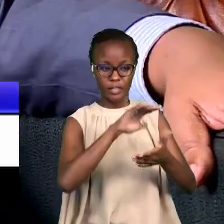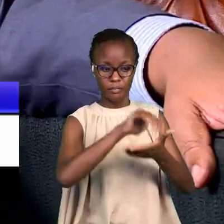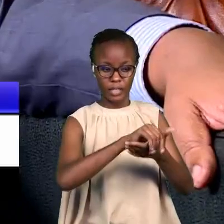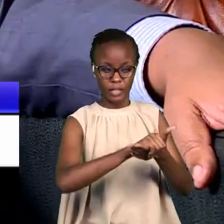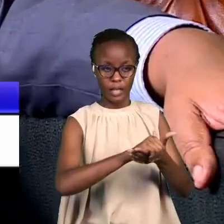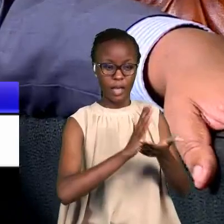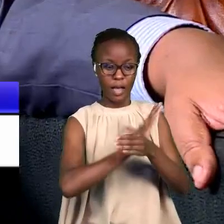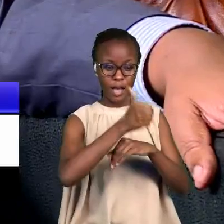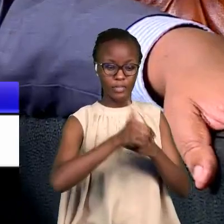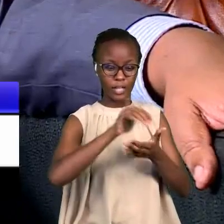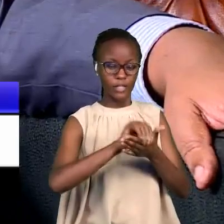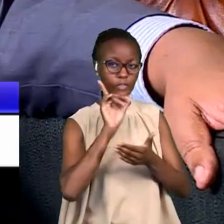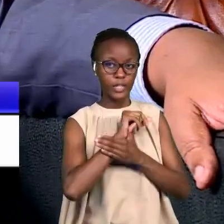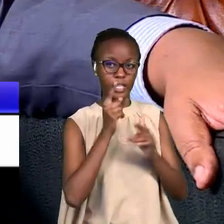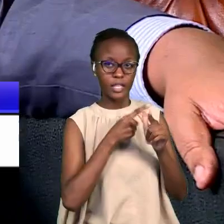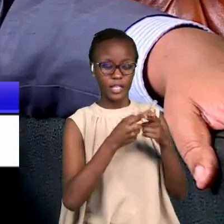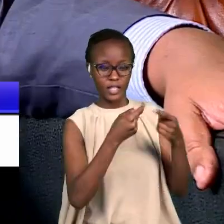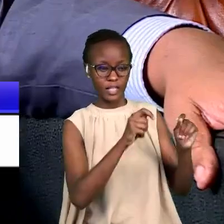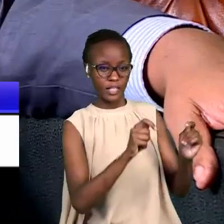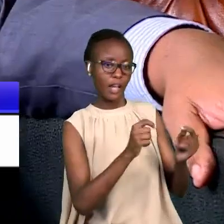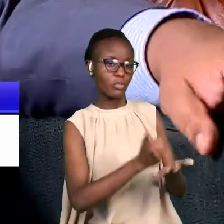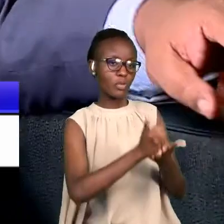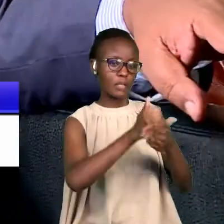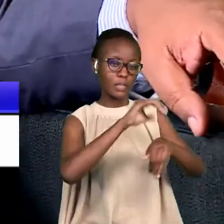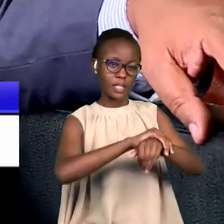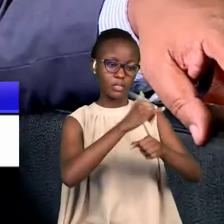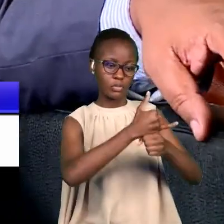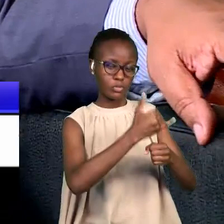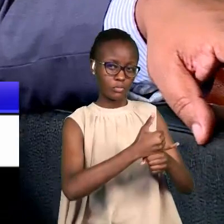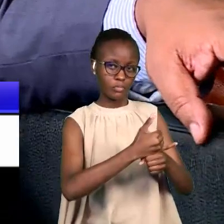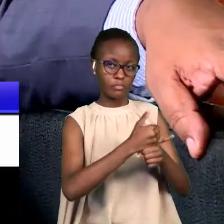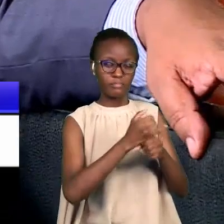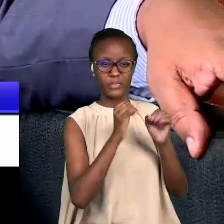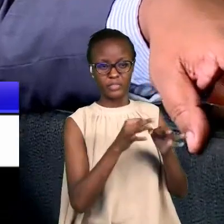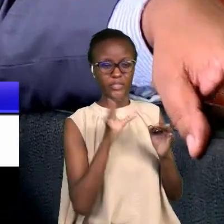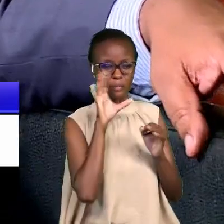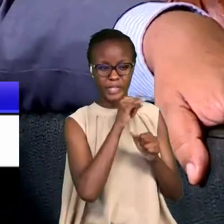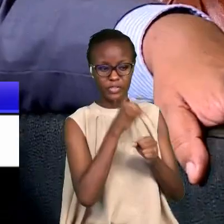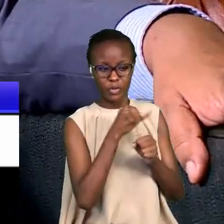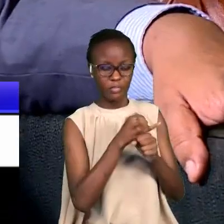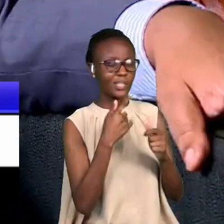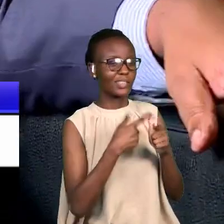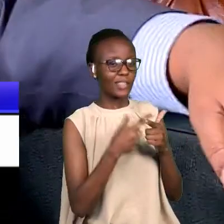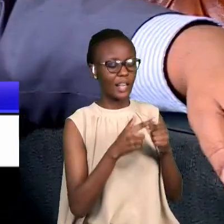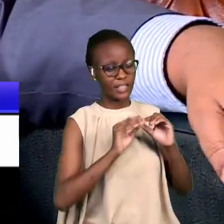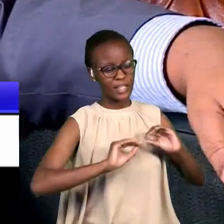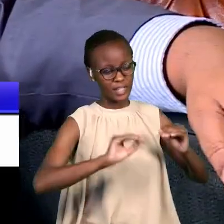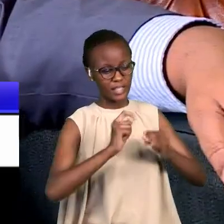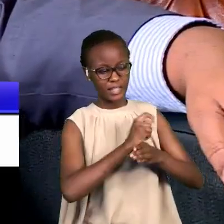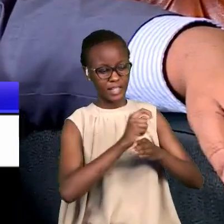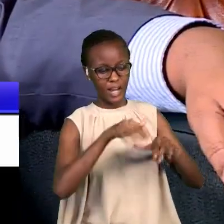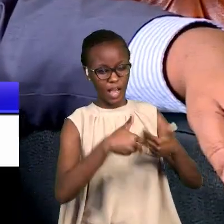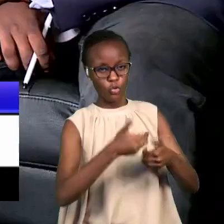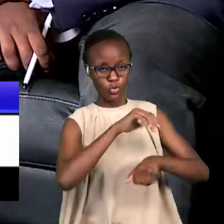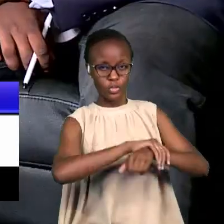now to place them, to do job placement. And even where we are not able to place them, we try to train them how to get